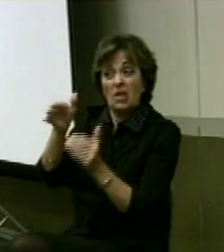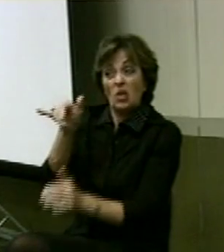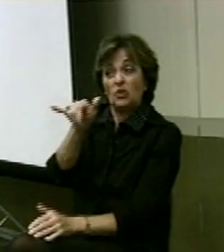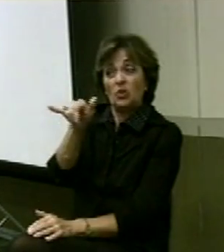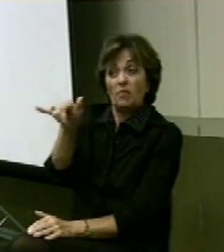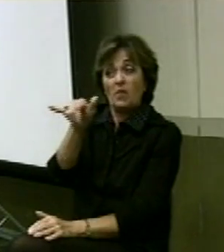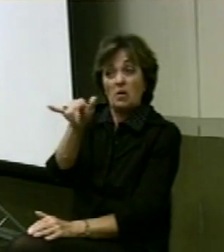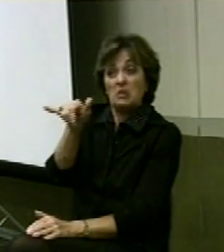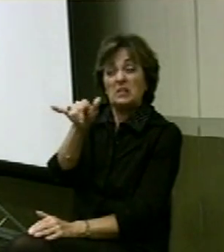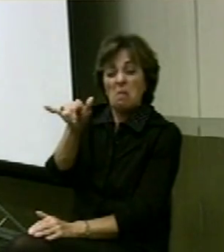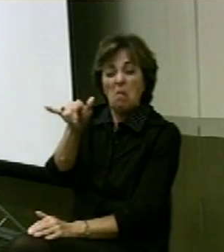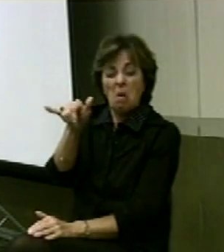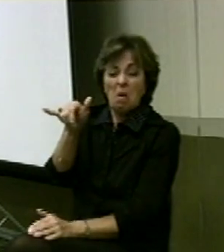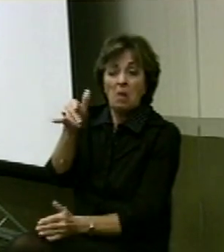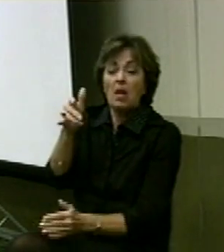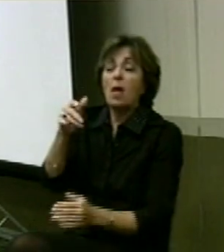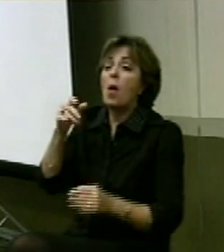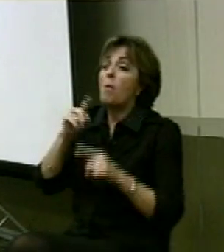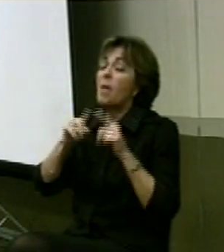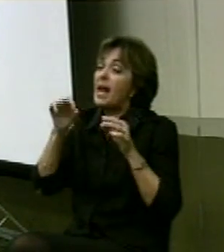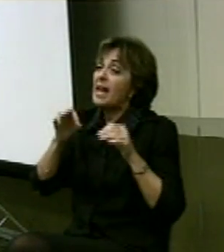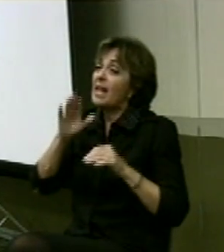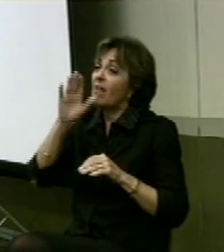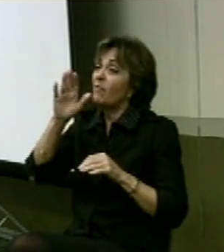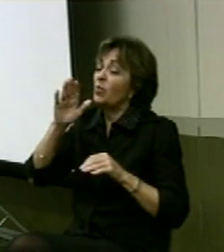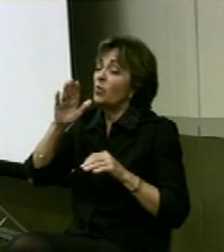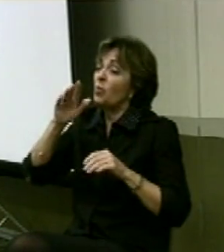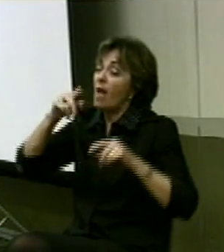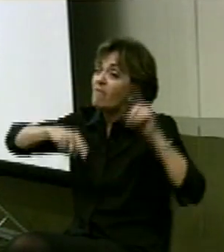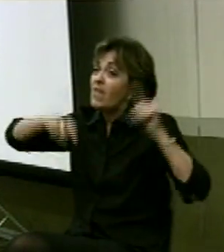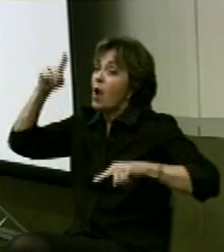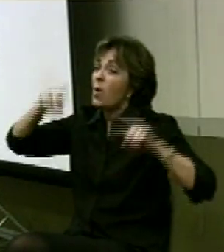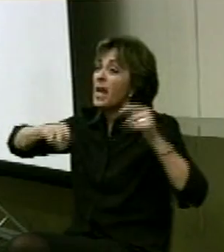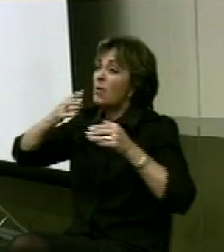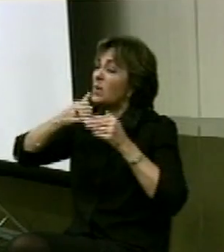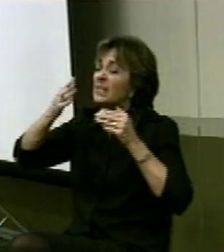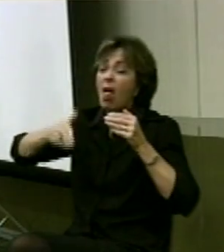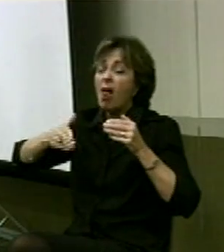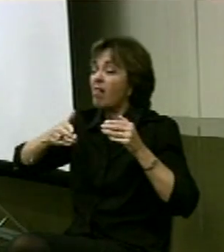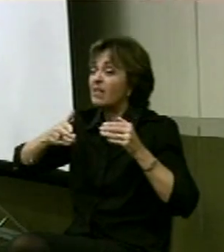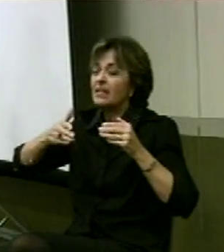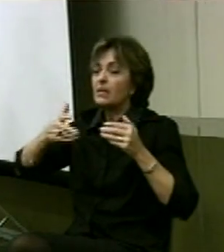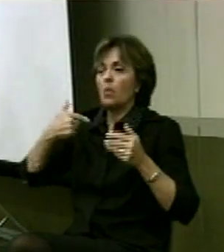If you got varied results, what are we going to assume?